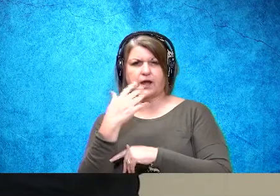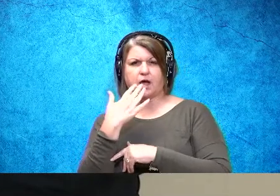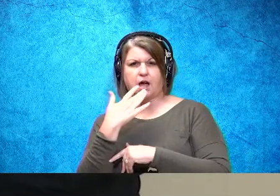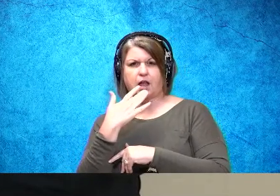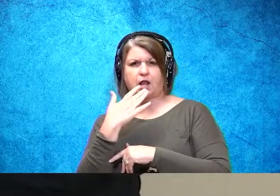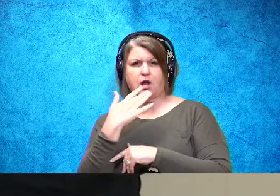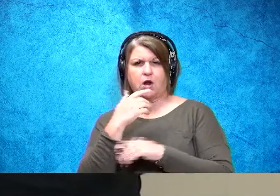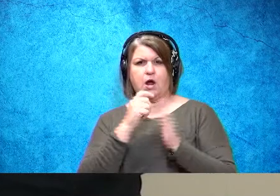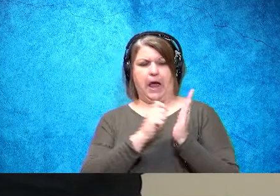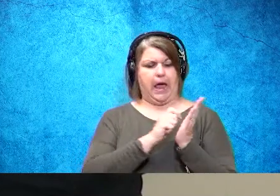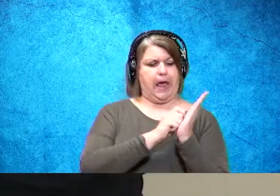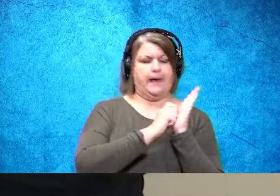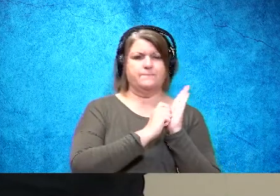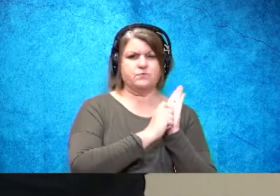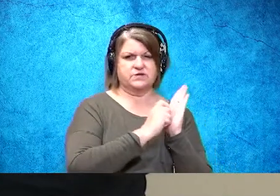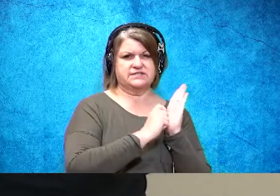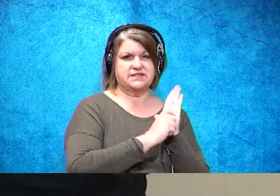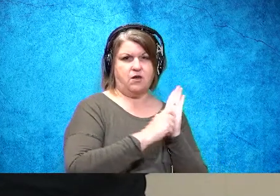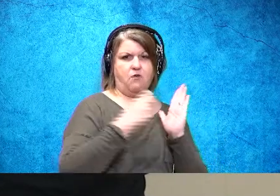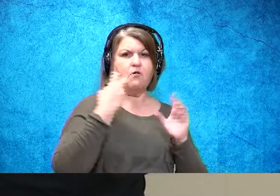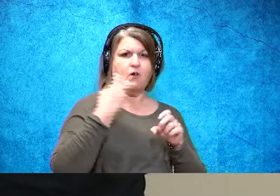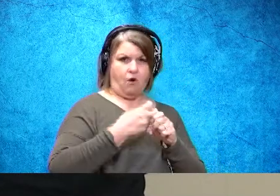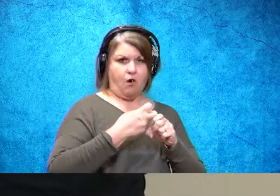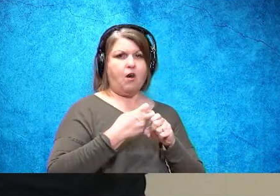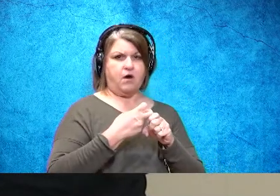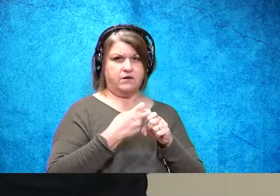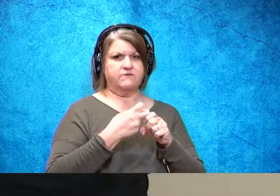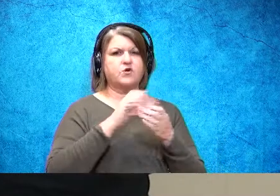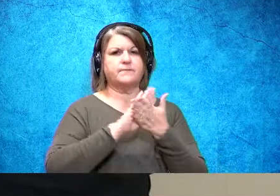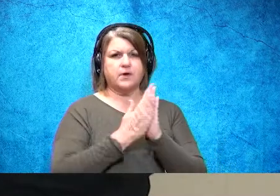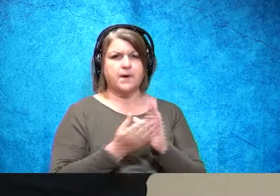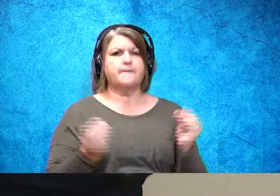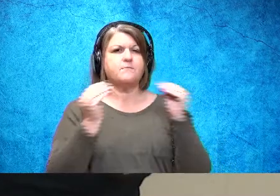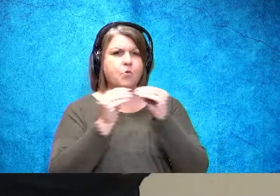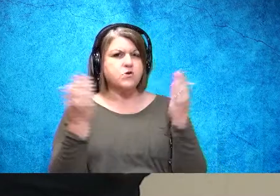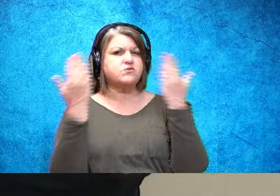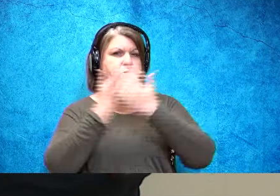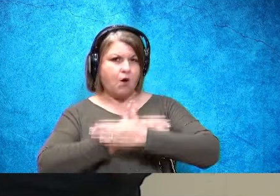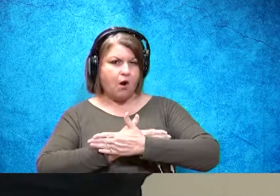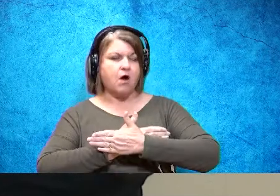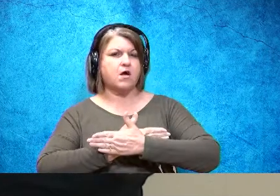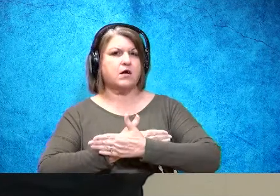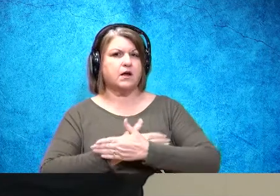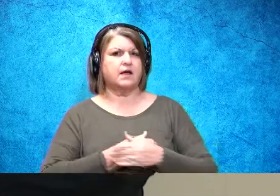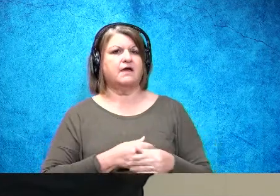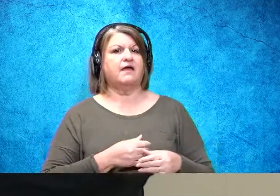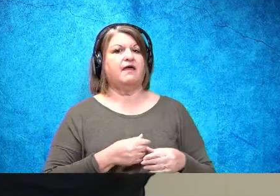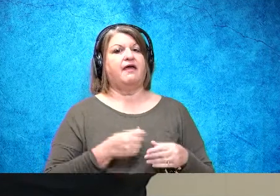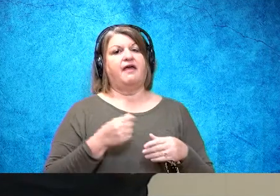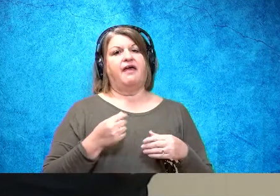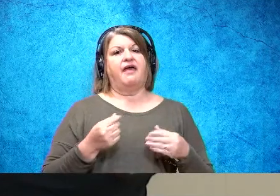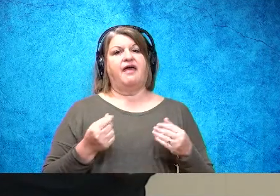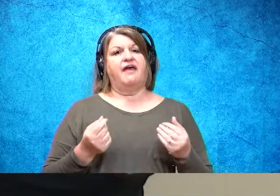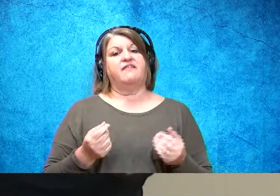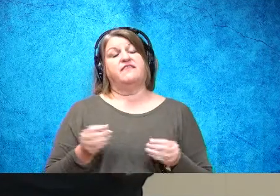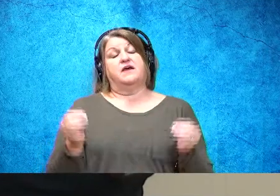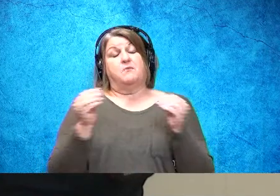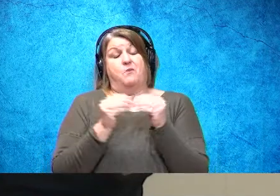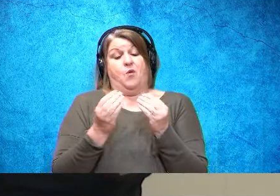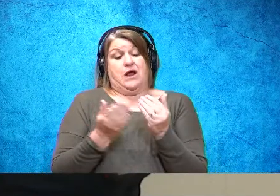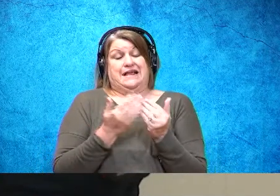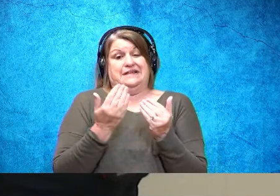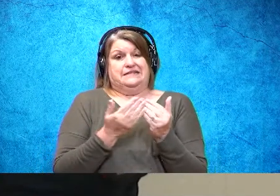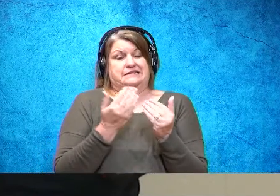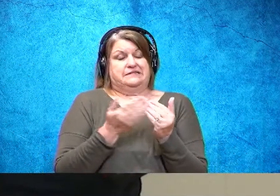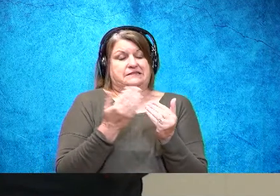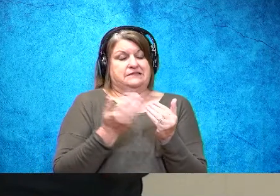a darker color with my crayon, and then press a little bit lighter to get a lighter